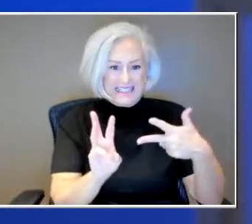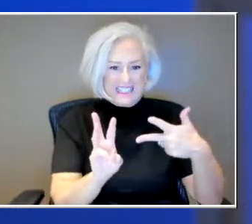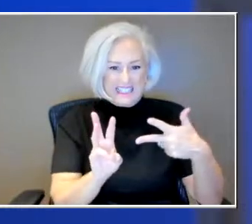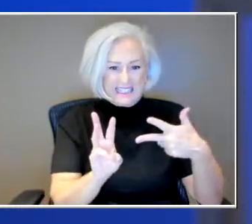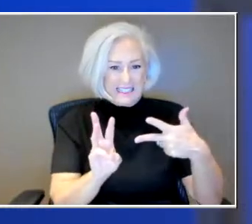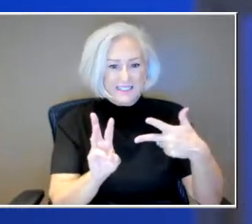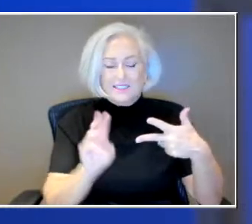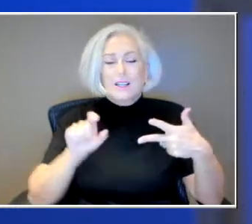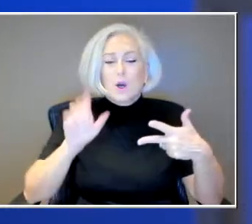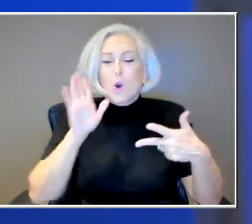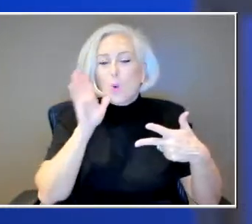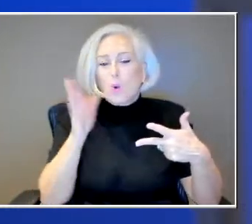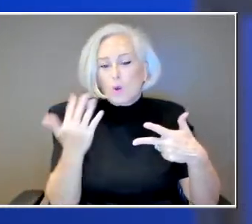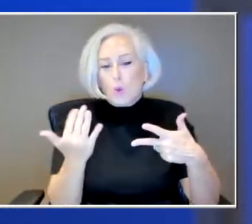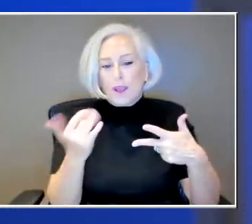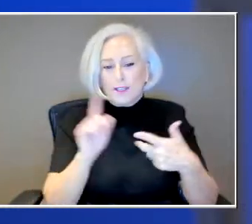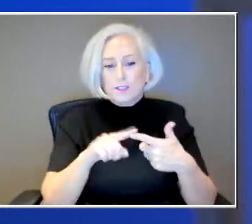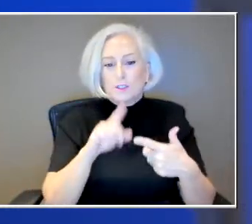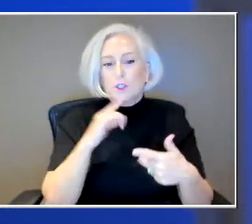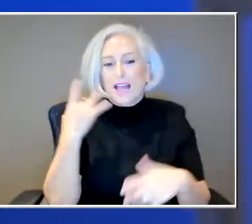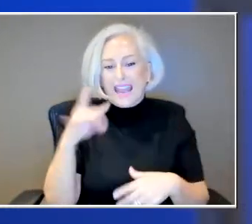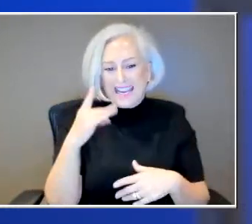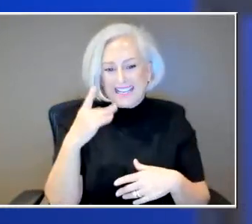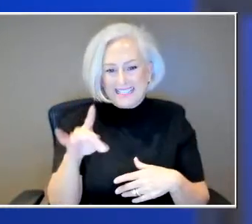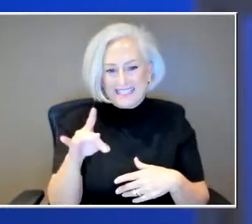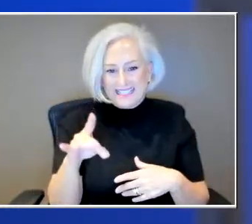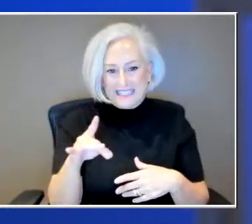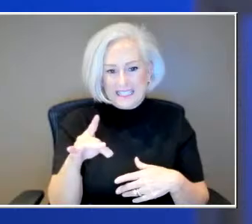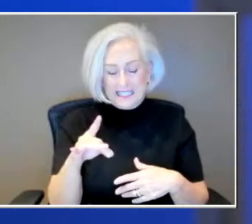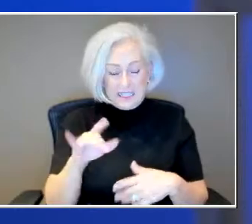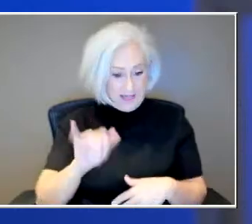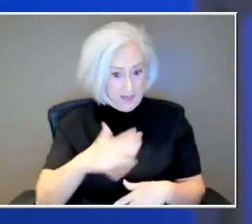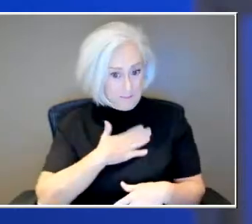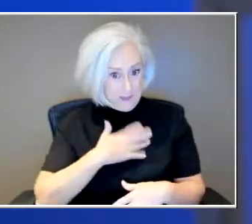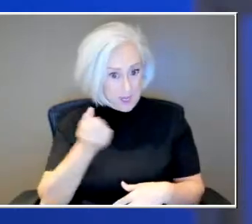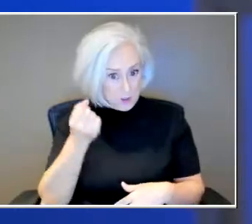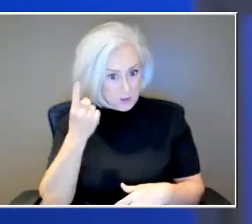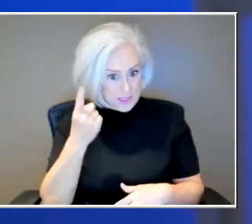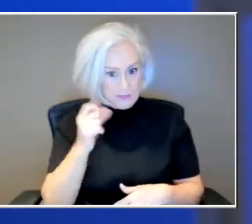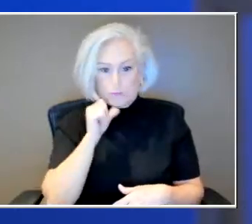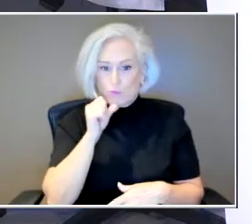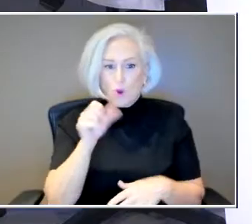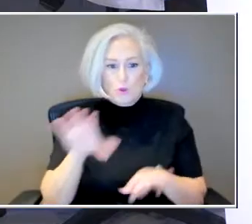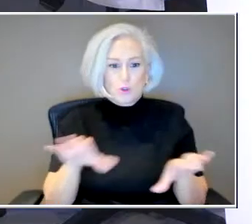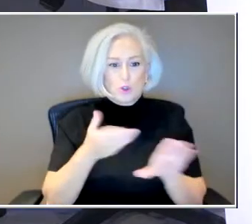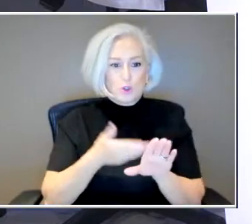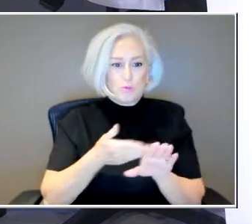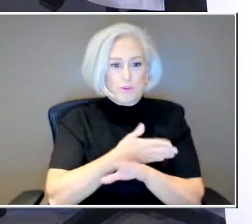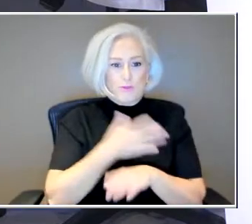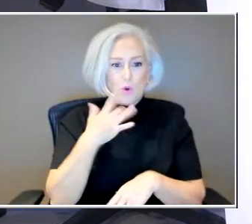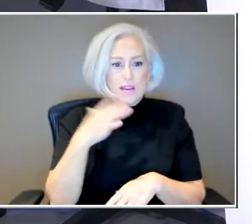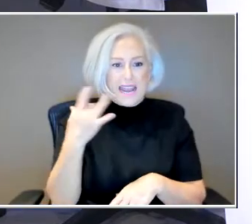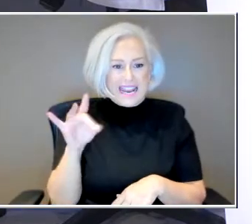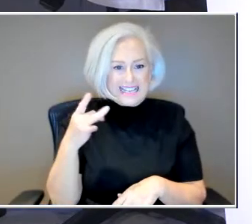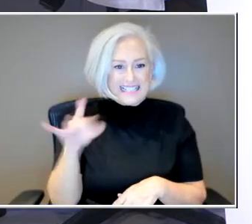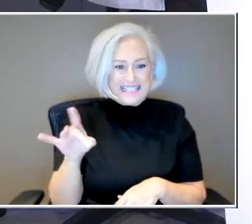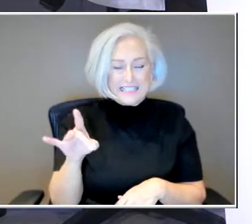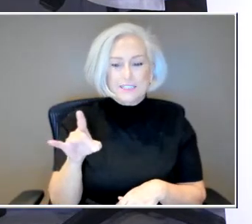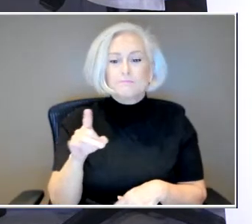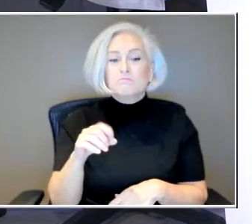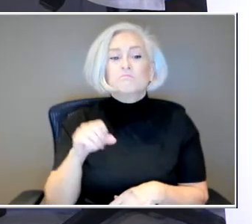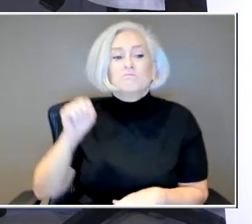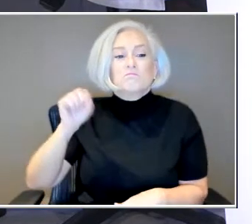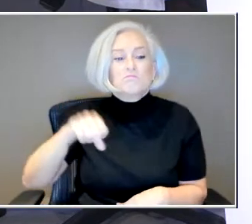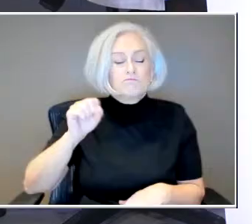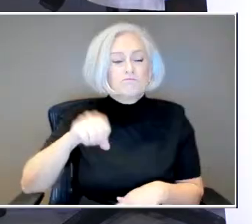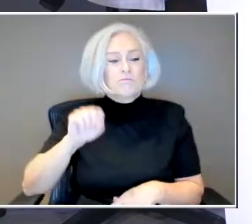wait until they're 18. As far as I understand right now, they won't do it prior to. So you wait until you're 18 to get the test? Yeah, because Lynch